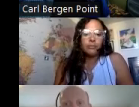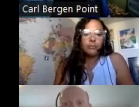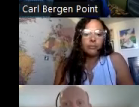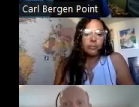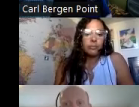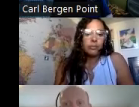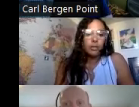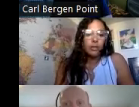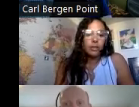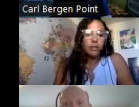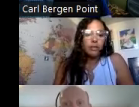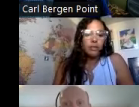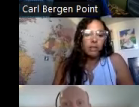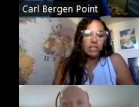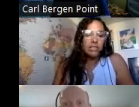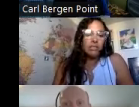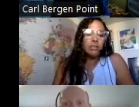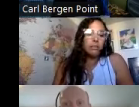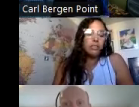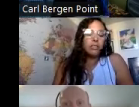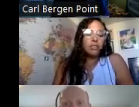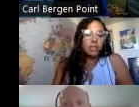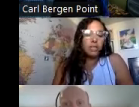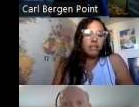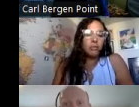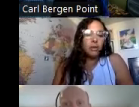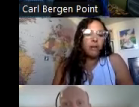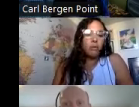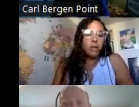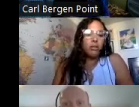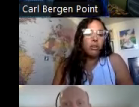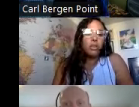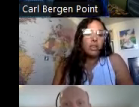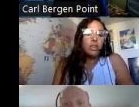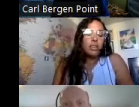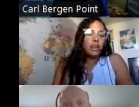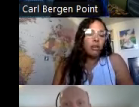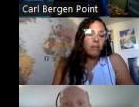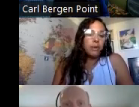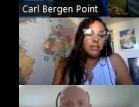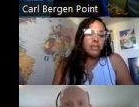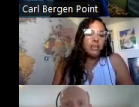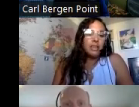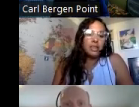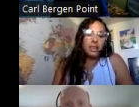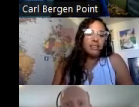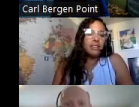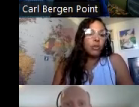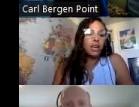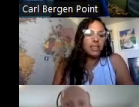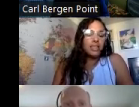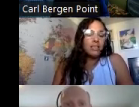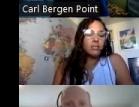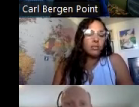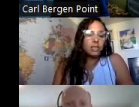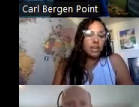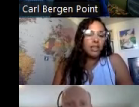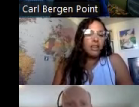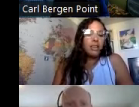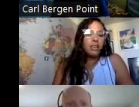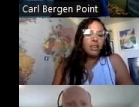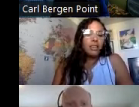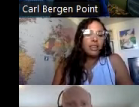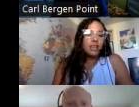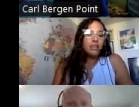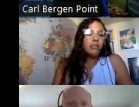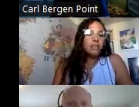looking at. And, what do you think? What do you want to make sure happens? What is the most important thing for